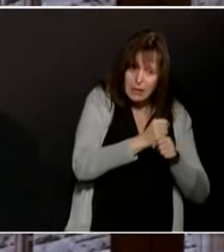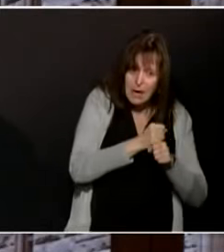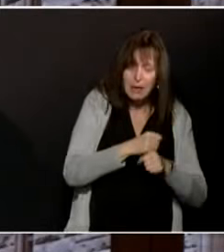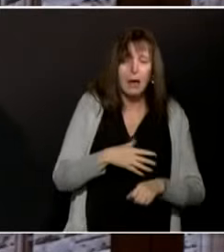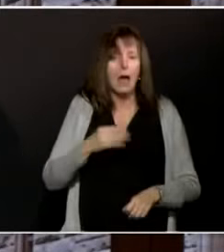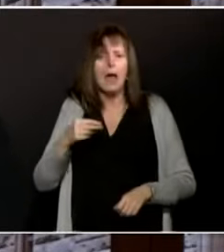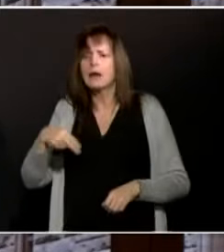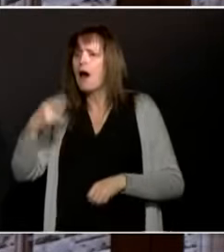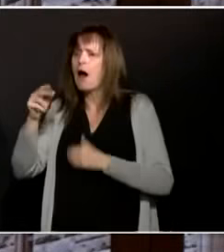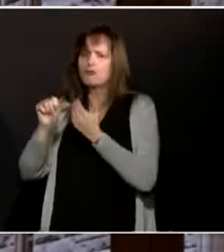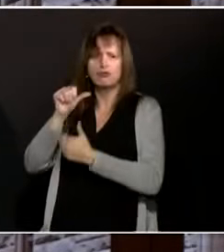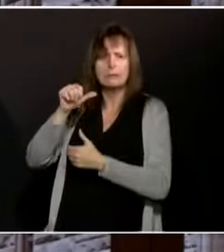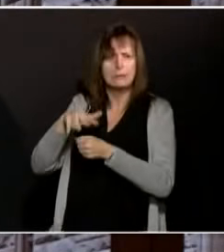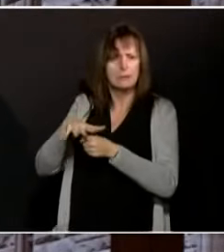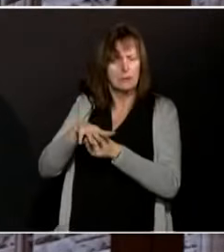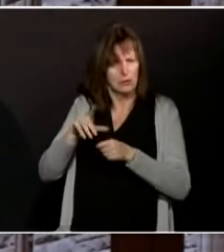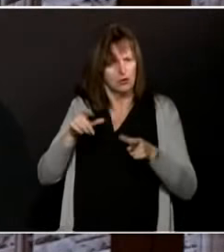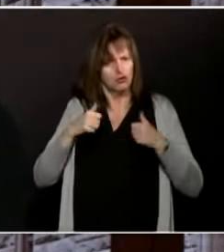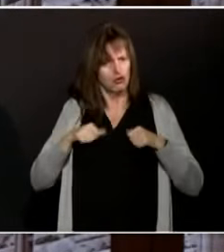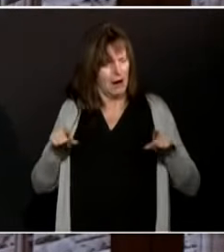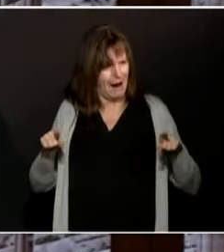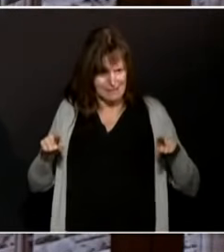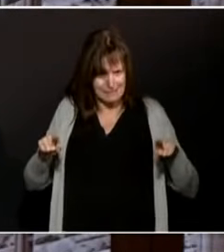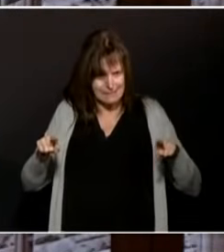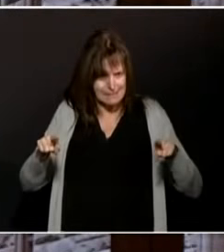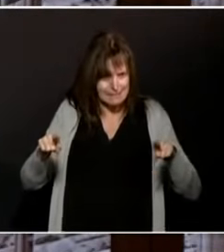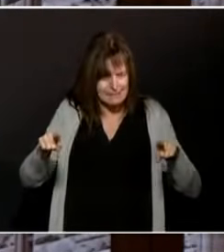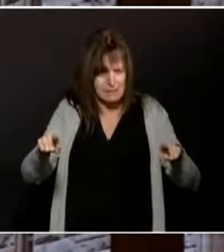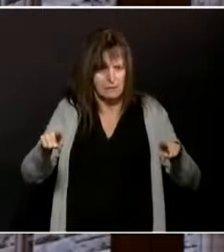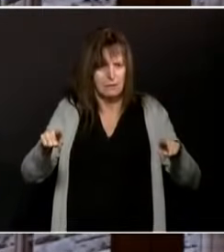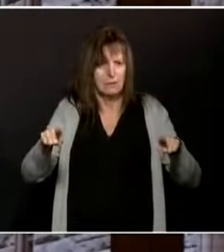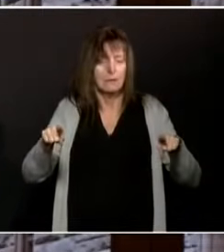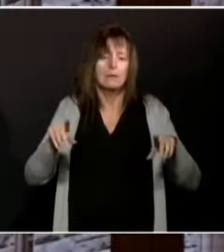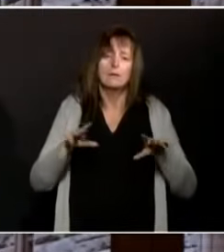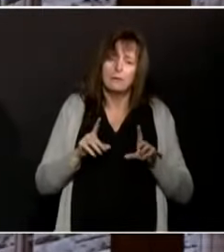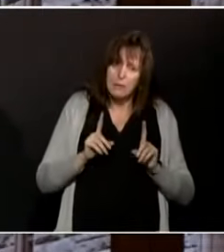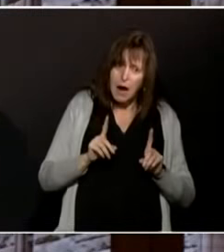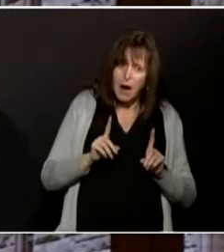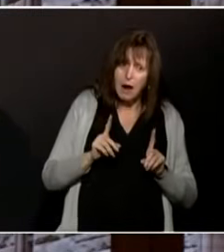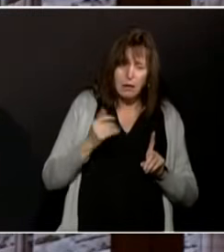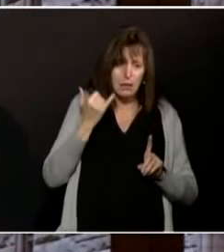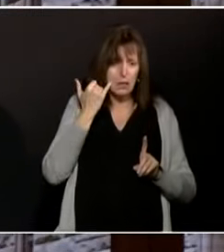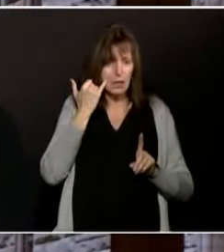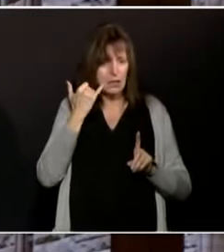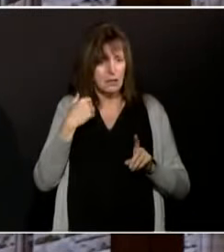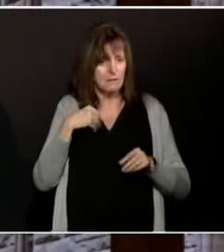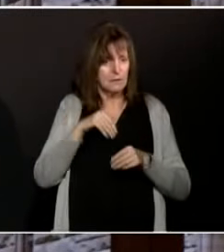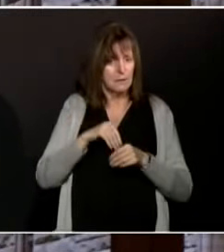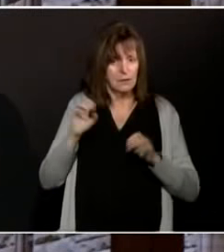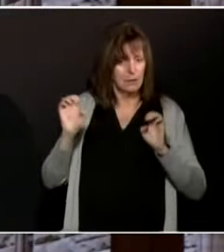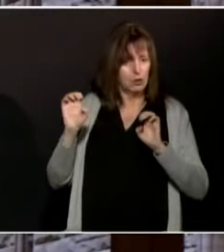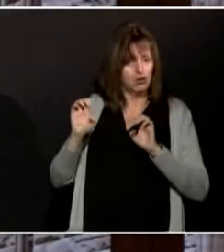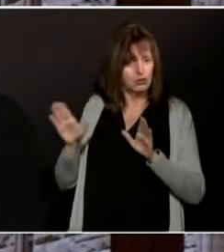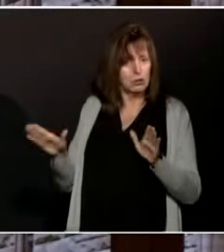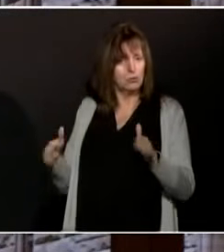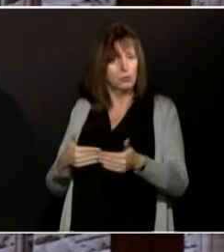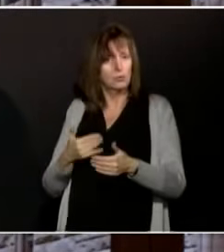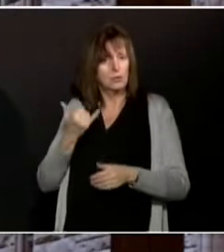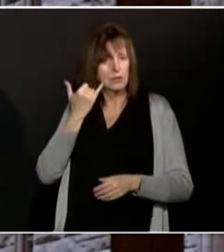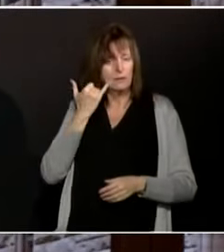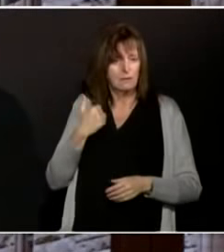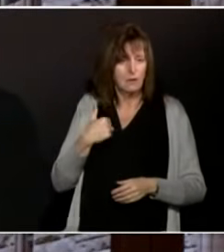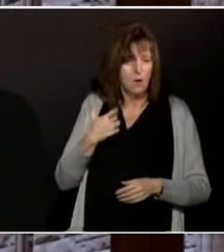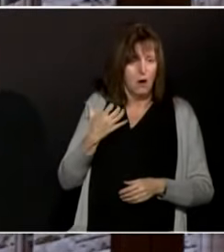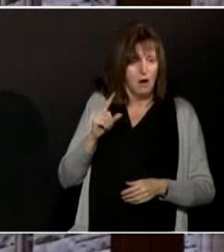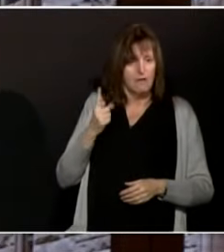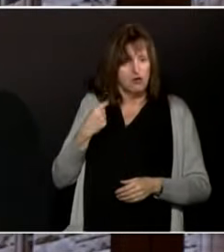more dire straits, say to get seen in the emergency department, you say, I think they should go first. Even though I would like to get seen on my issue, I